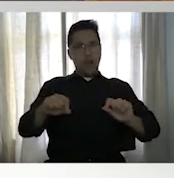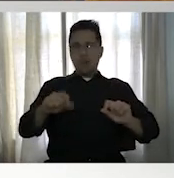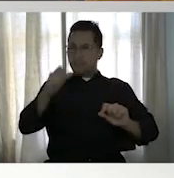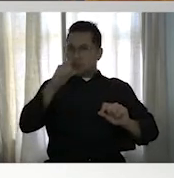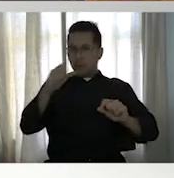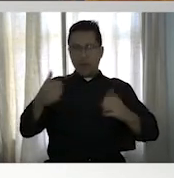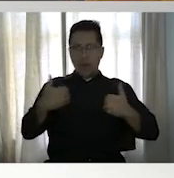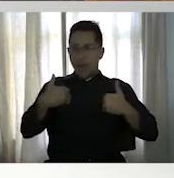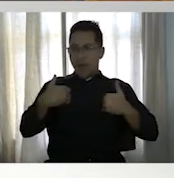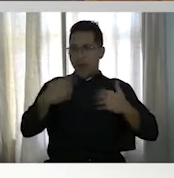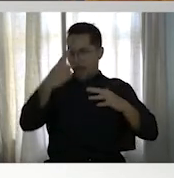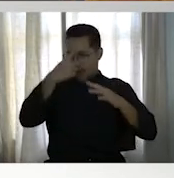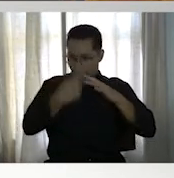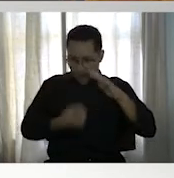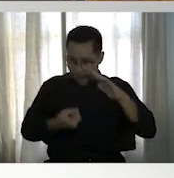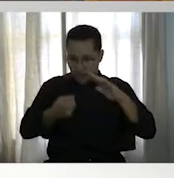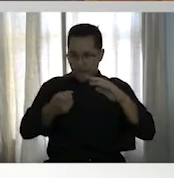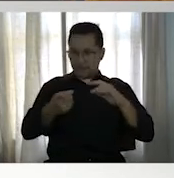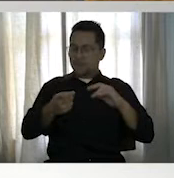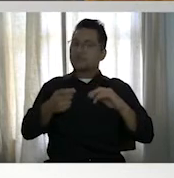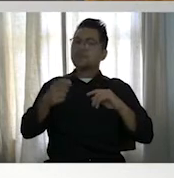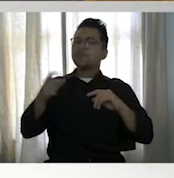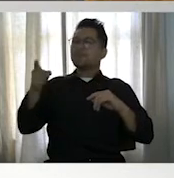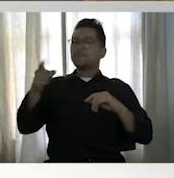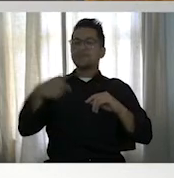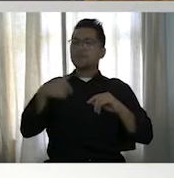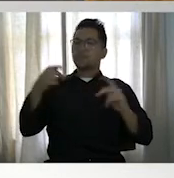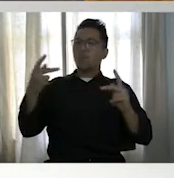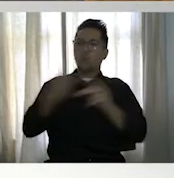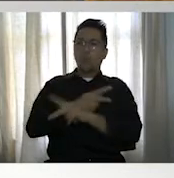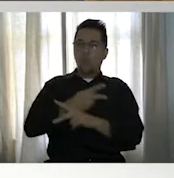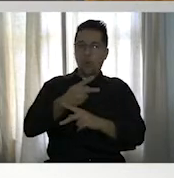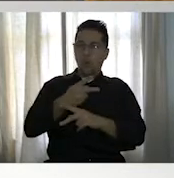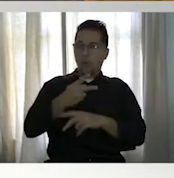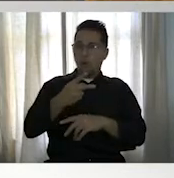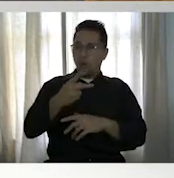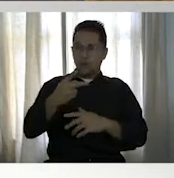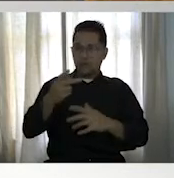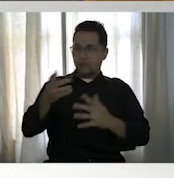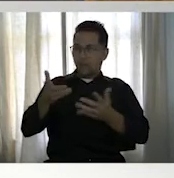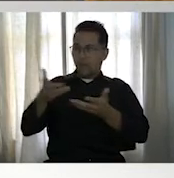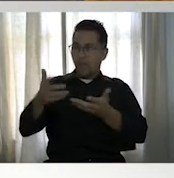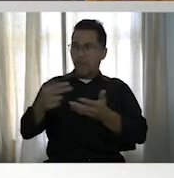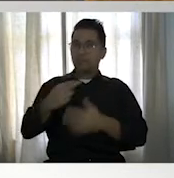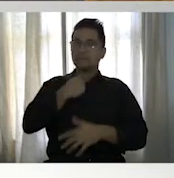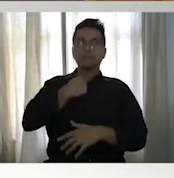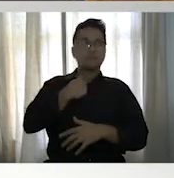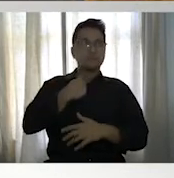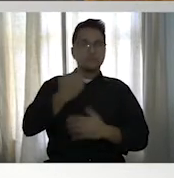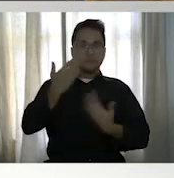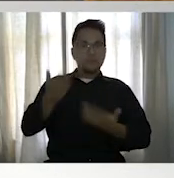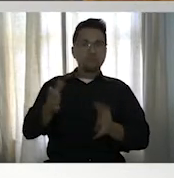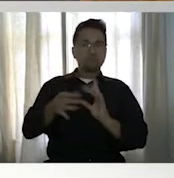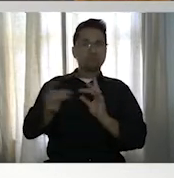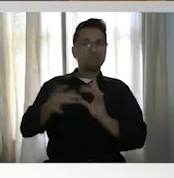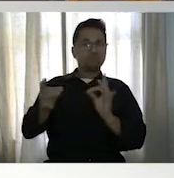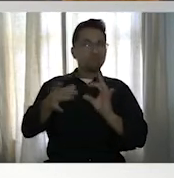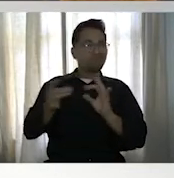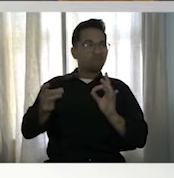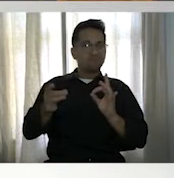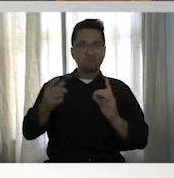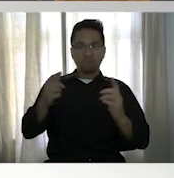a lapse. And he said, it's the worst thing to have a lapse in the conversation and have crickets in the background.